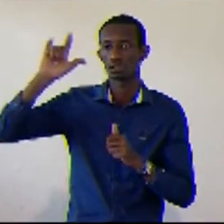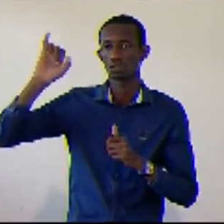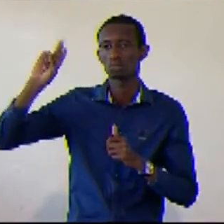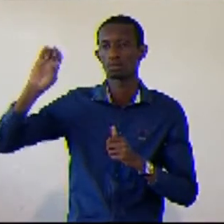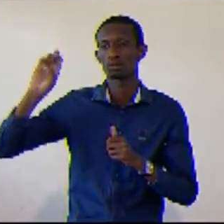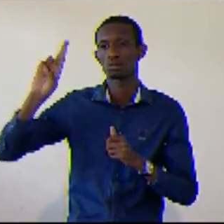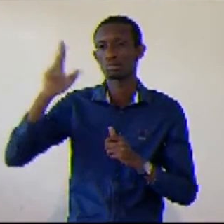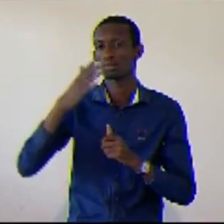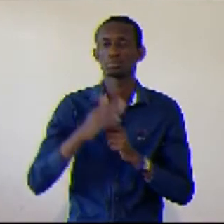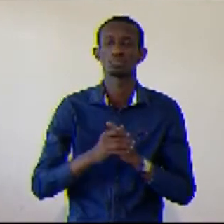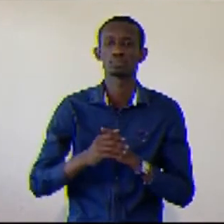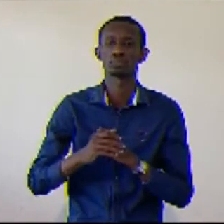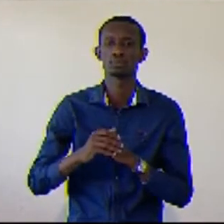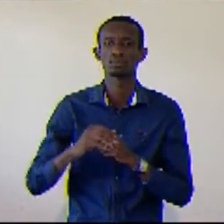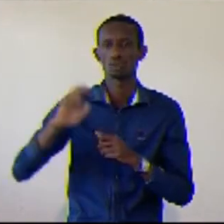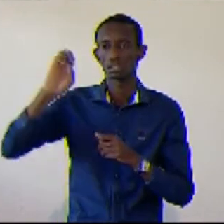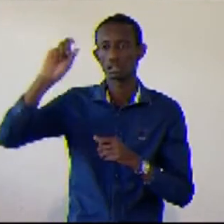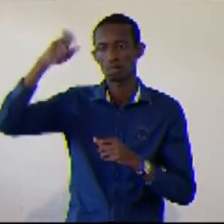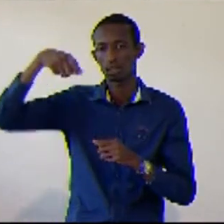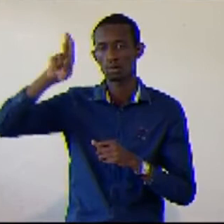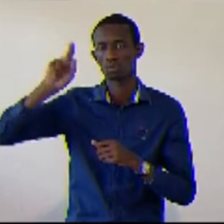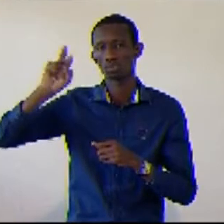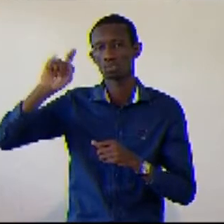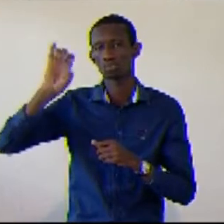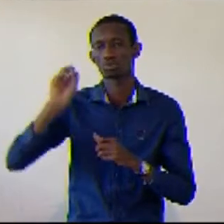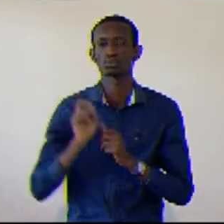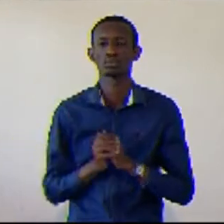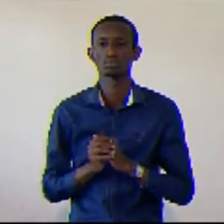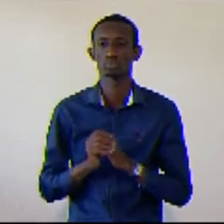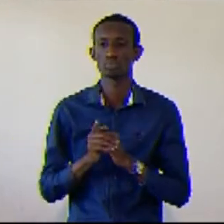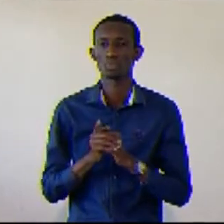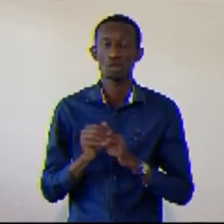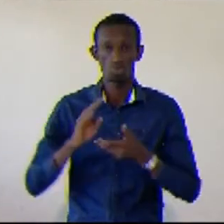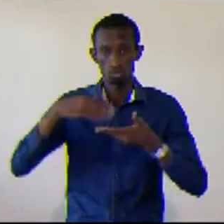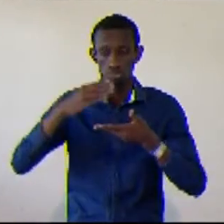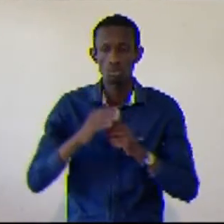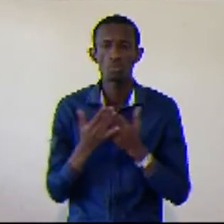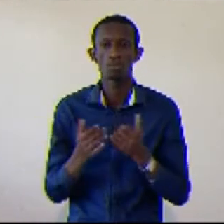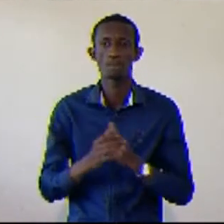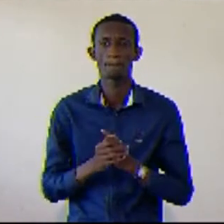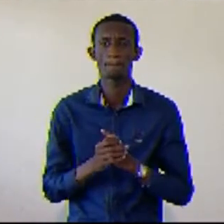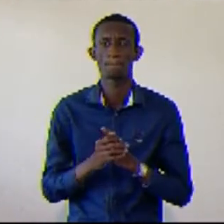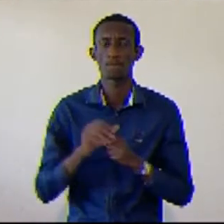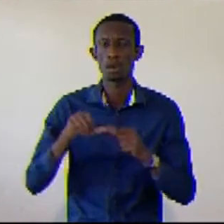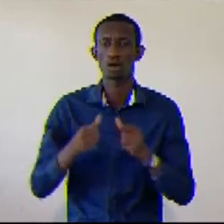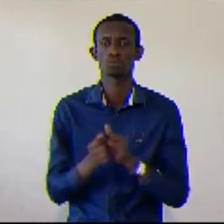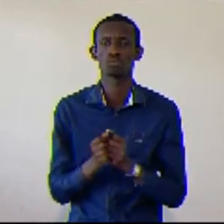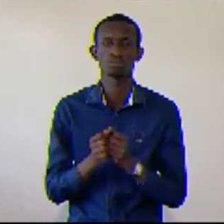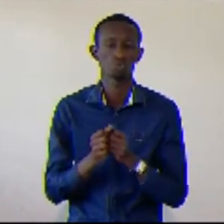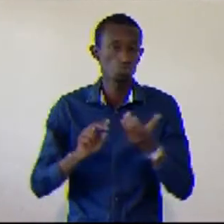given function using the change of sign rule or graphical method,